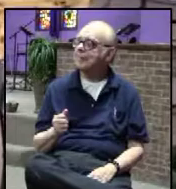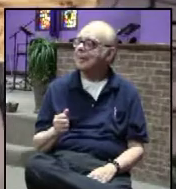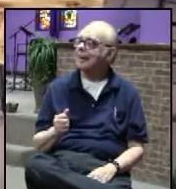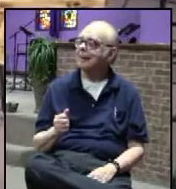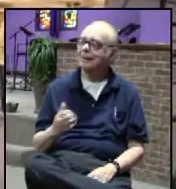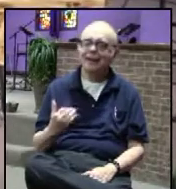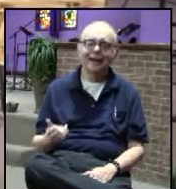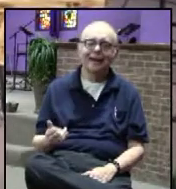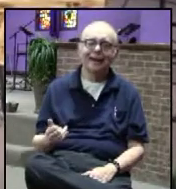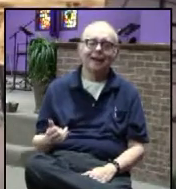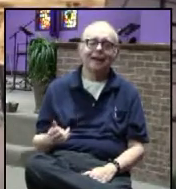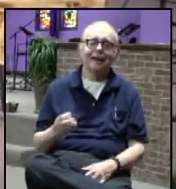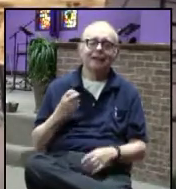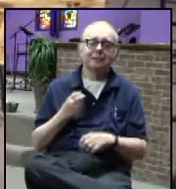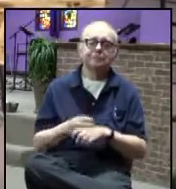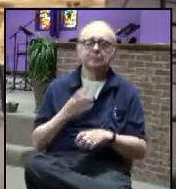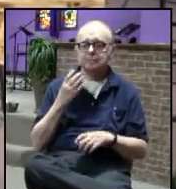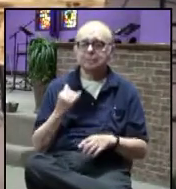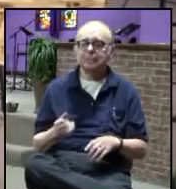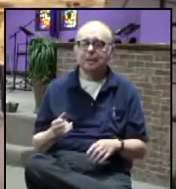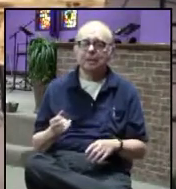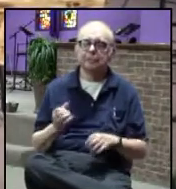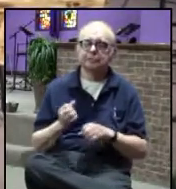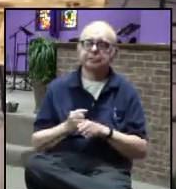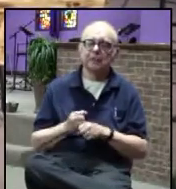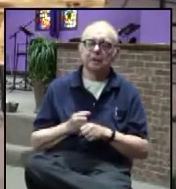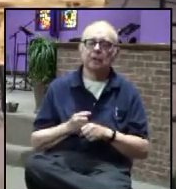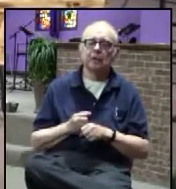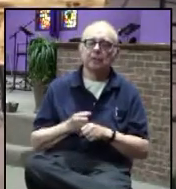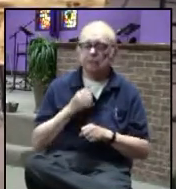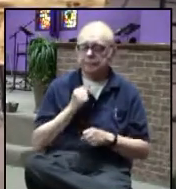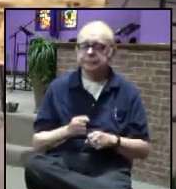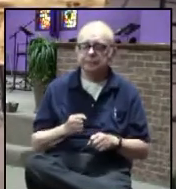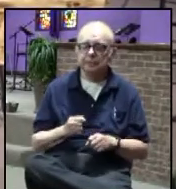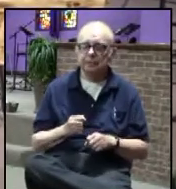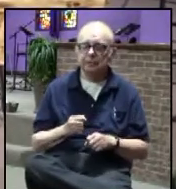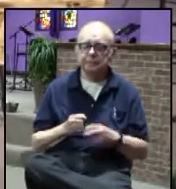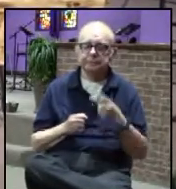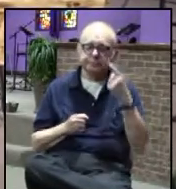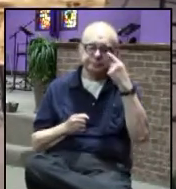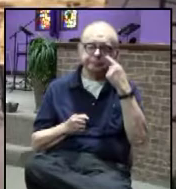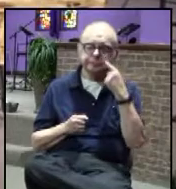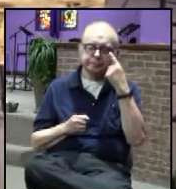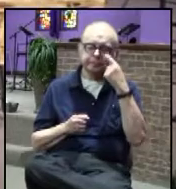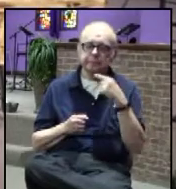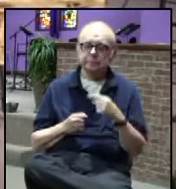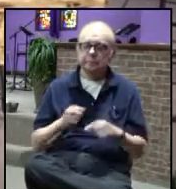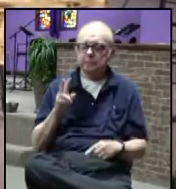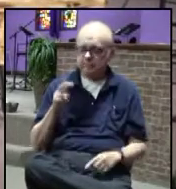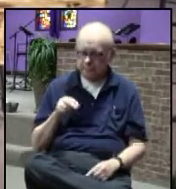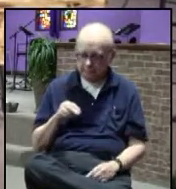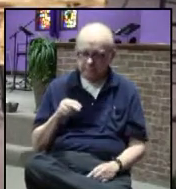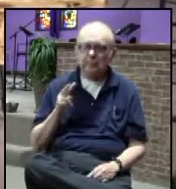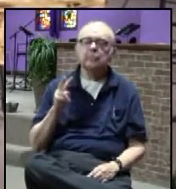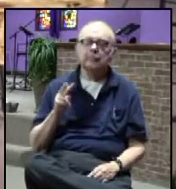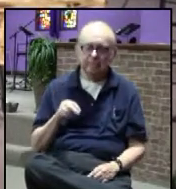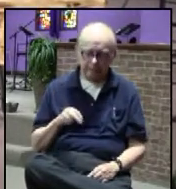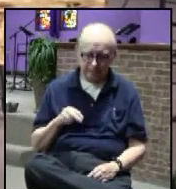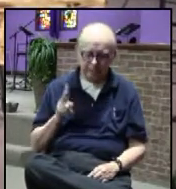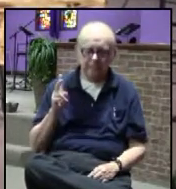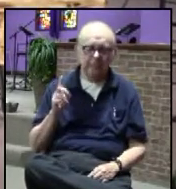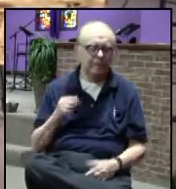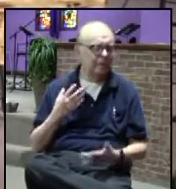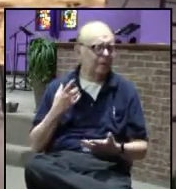And now it's hard because you've gotten old and you're wearing bifocals, and in order to read, you got to do this. What good